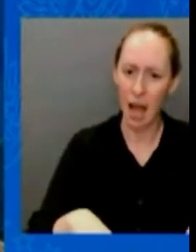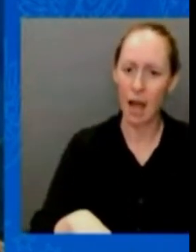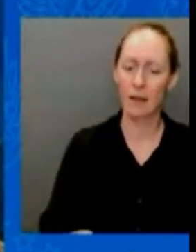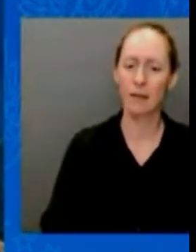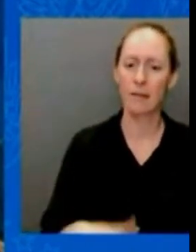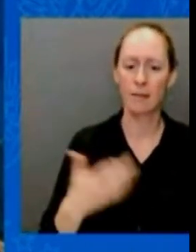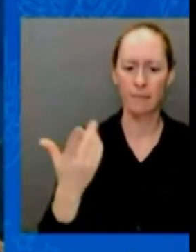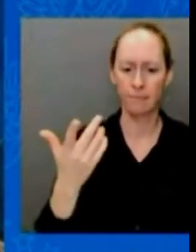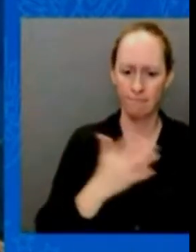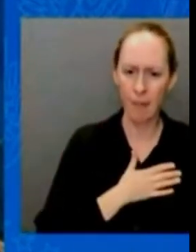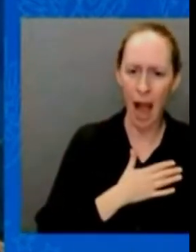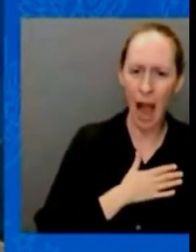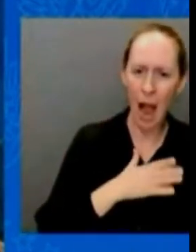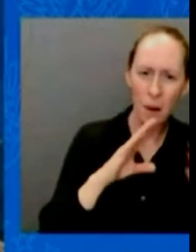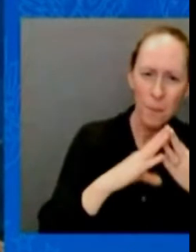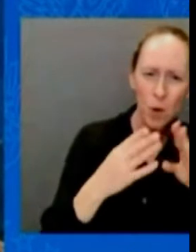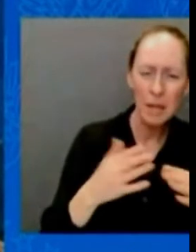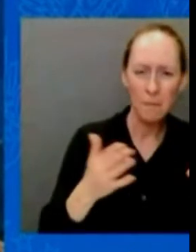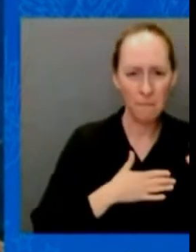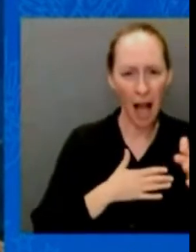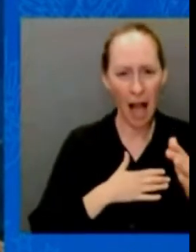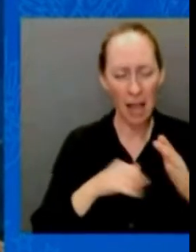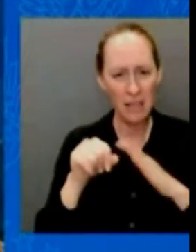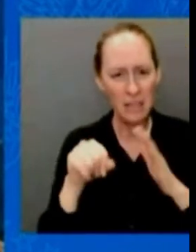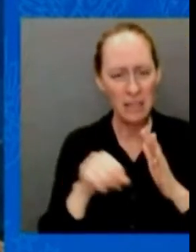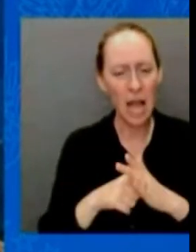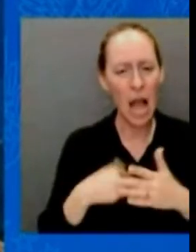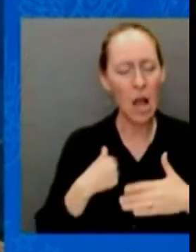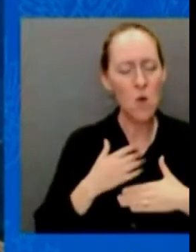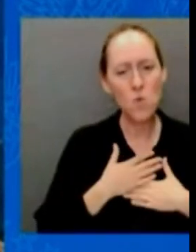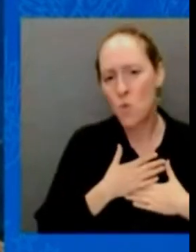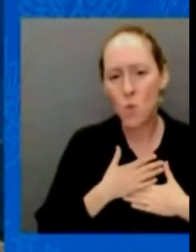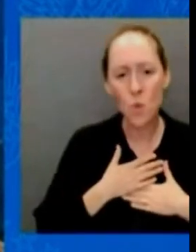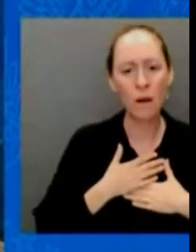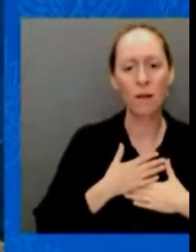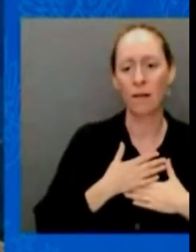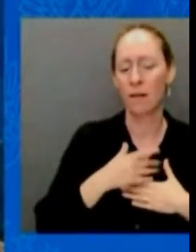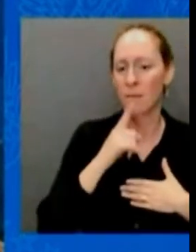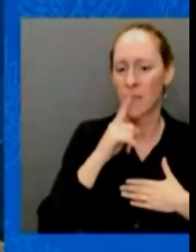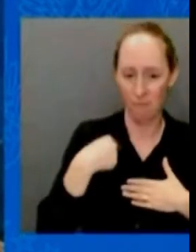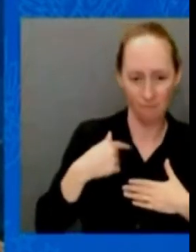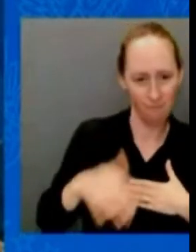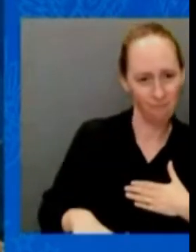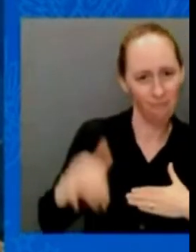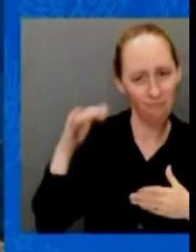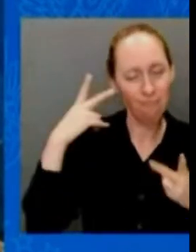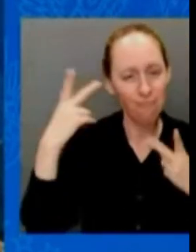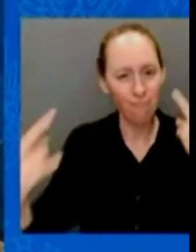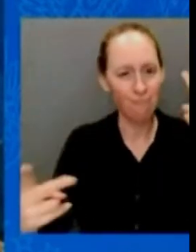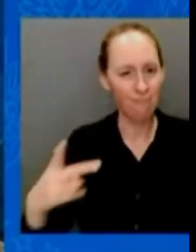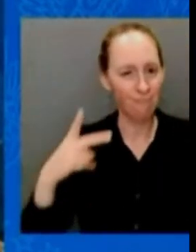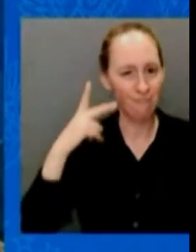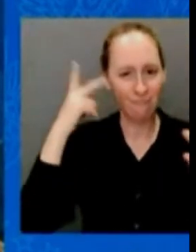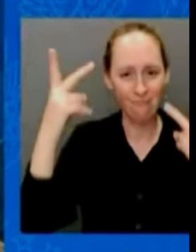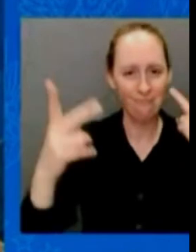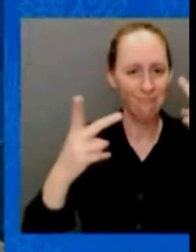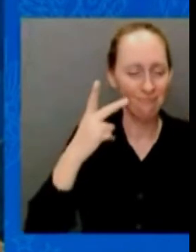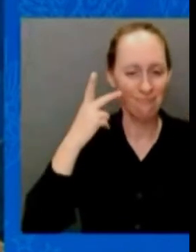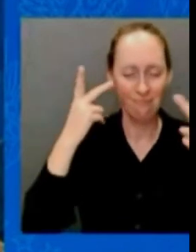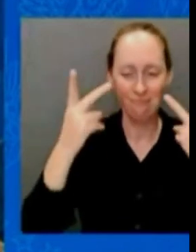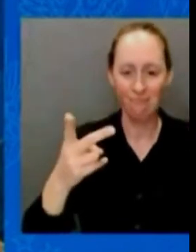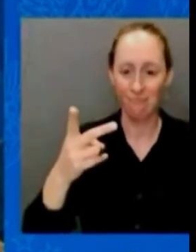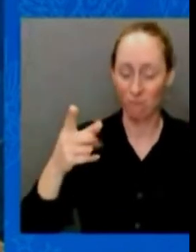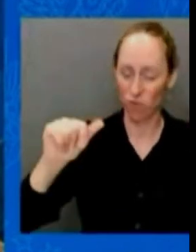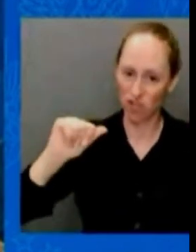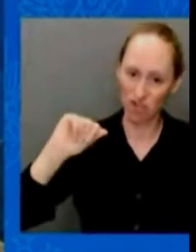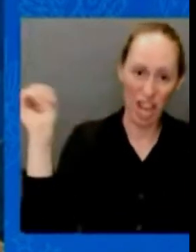grave grateful for, because you transformed a state that for a while had given up believing in itself. So